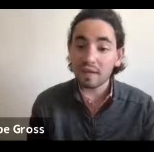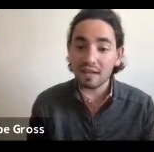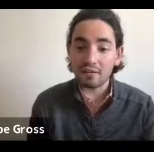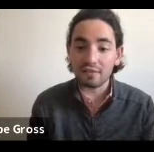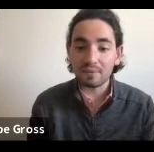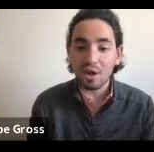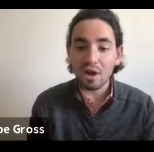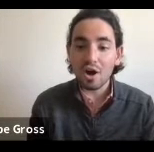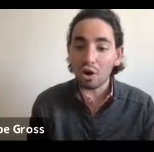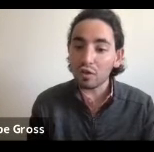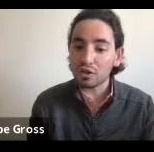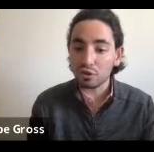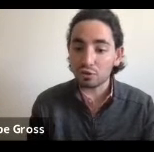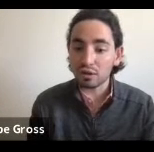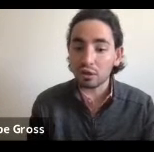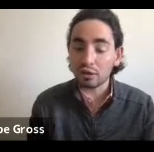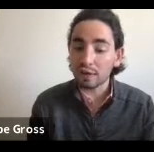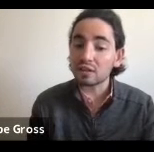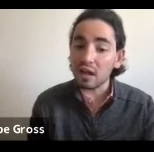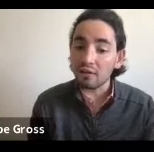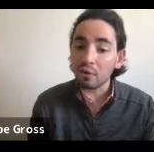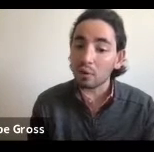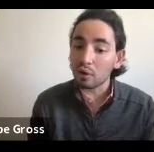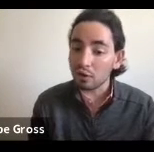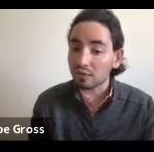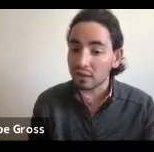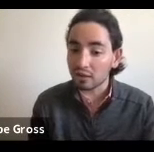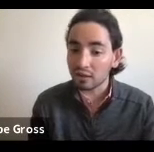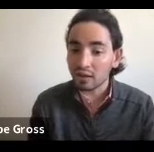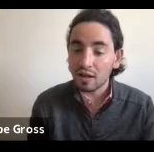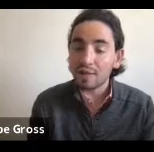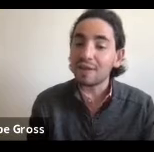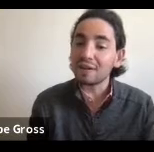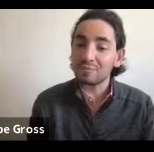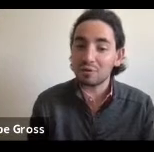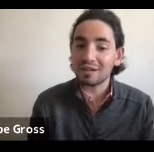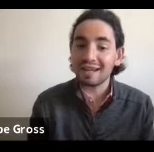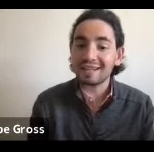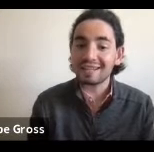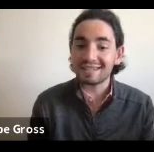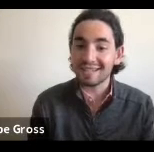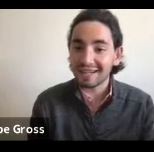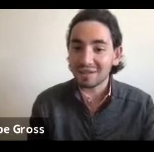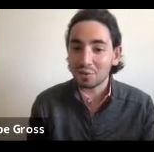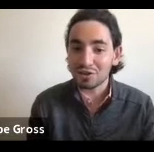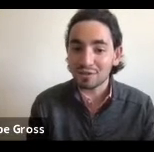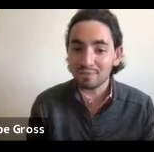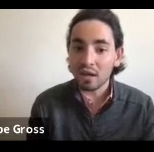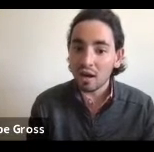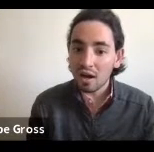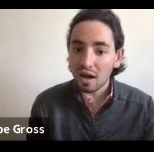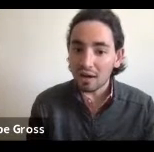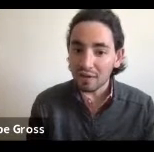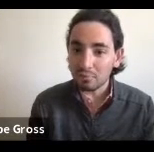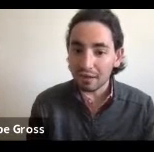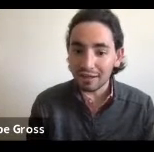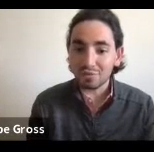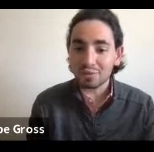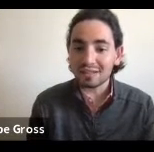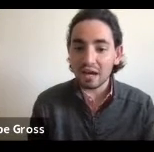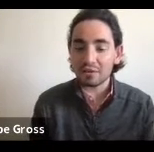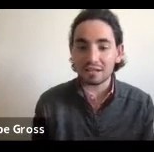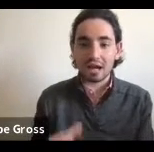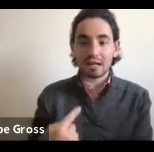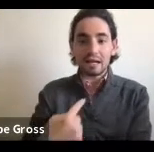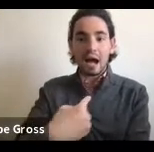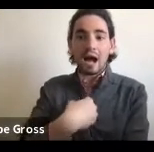school, a public school for the deaf. All the children are either deaf or hard of hearing. They communicate in sign language.